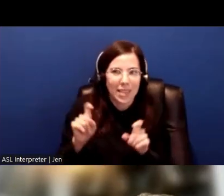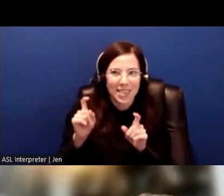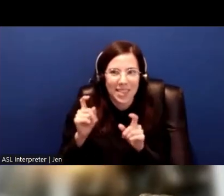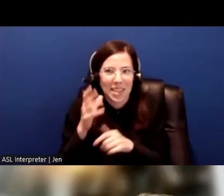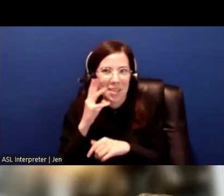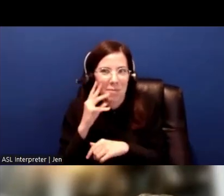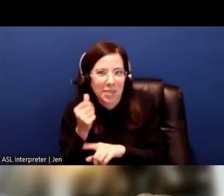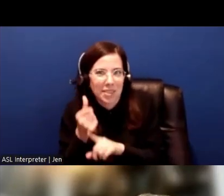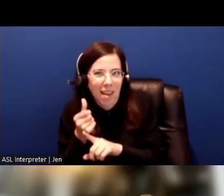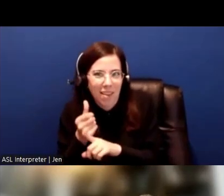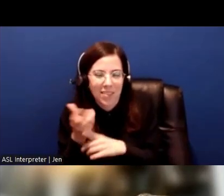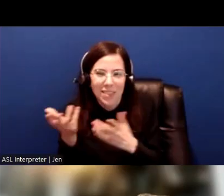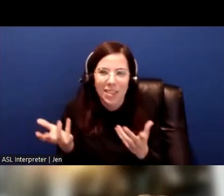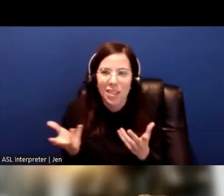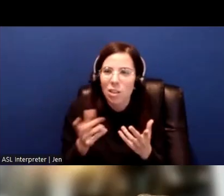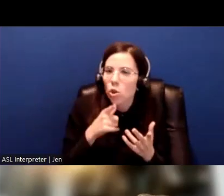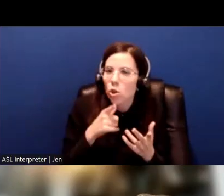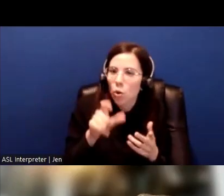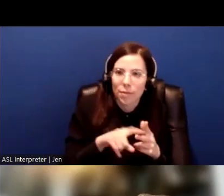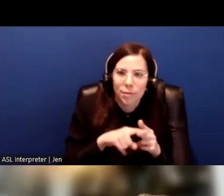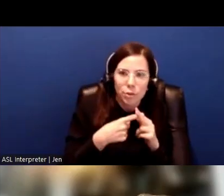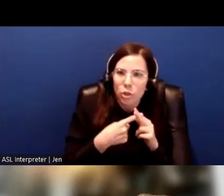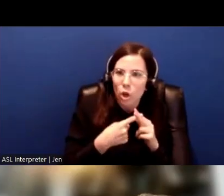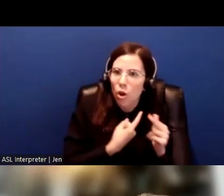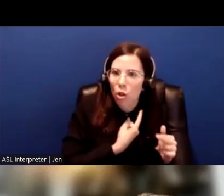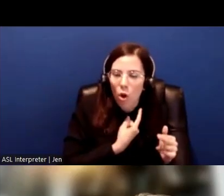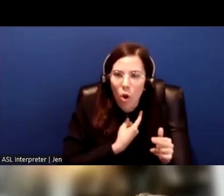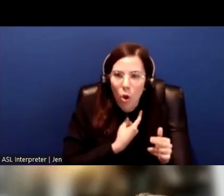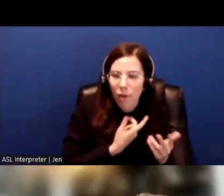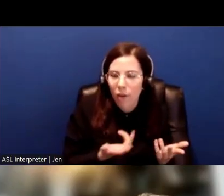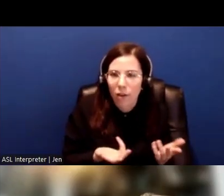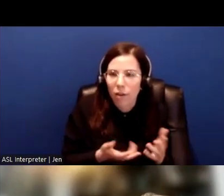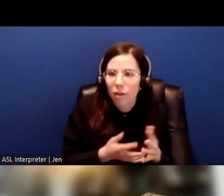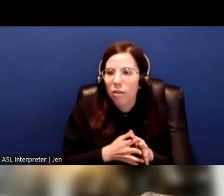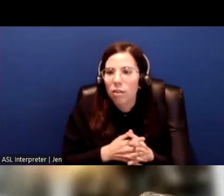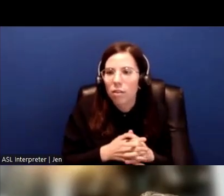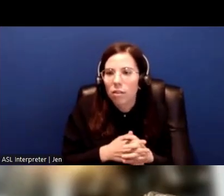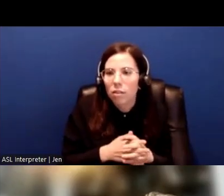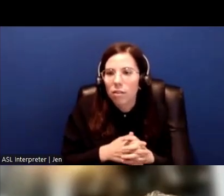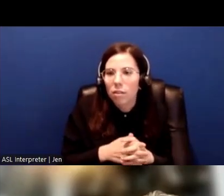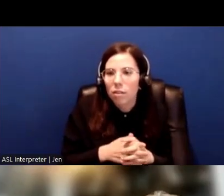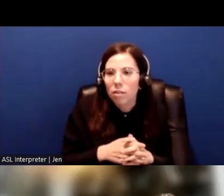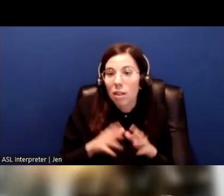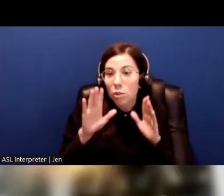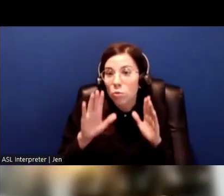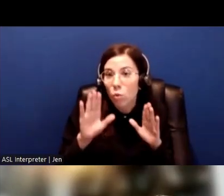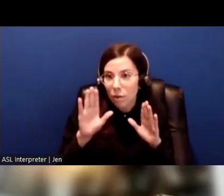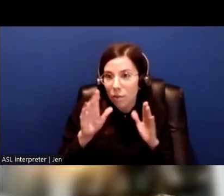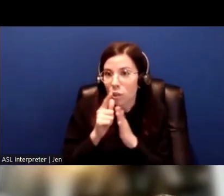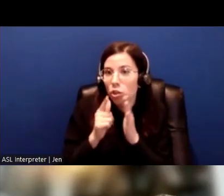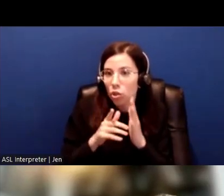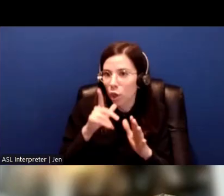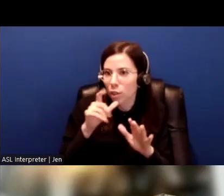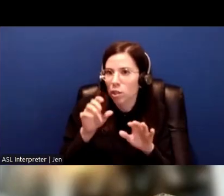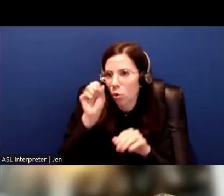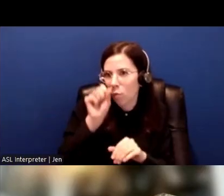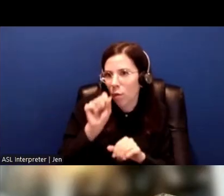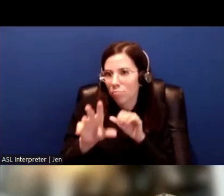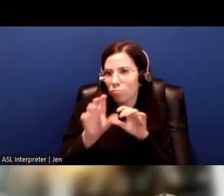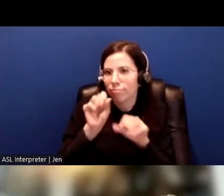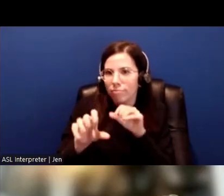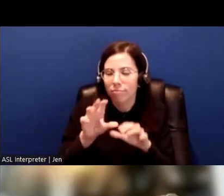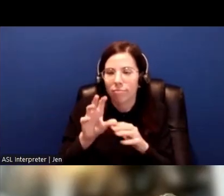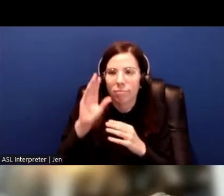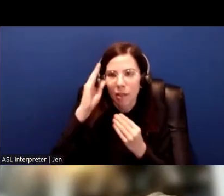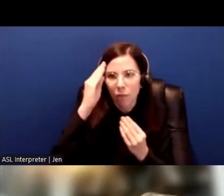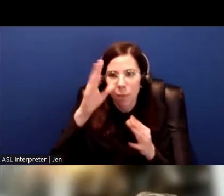starting from scratch. And we had a lot of great attorneys, including Ruth and Ryan, contribute to that brief bank. So we're excited